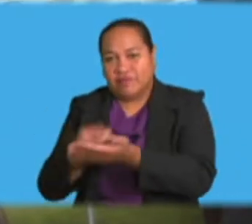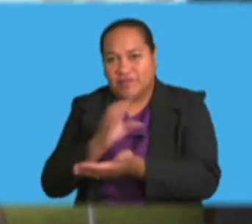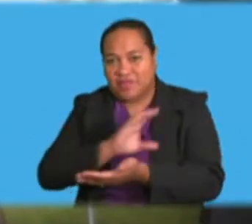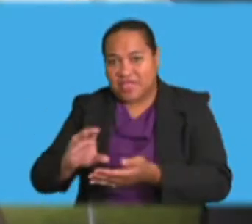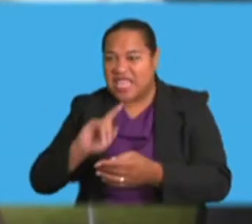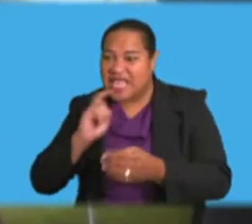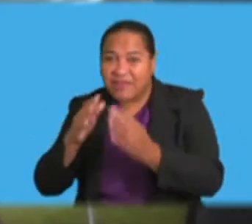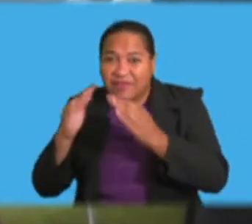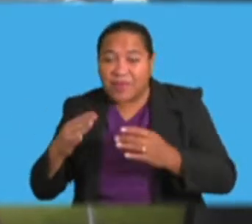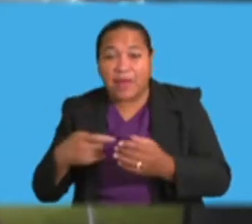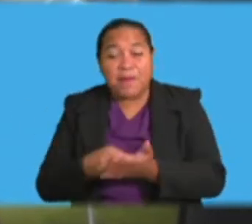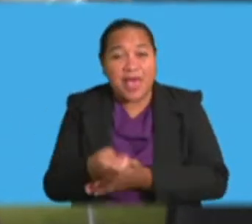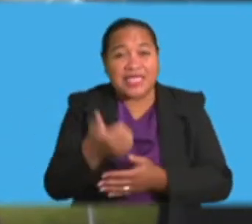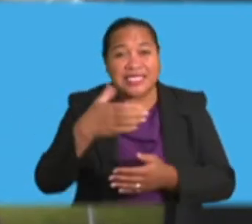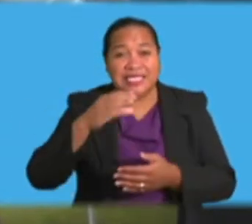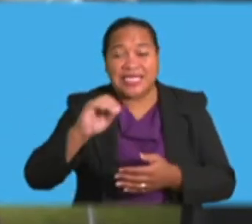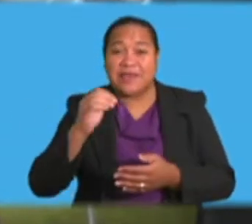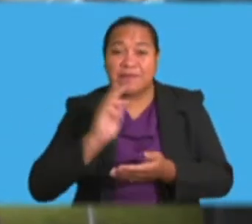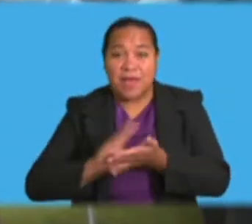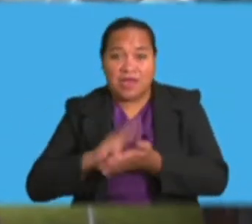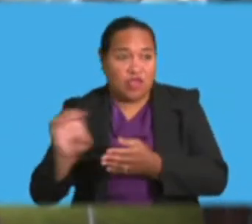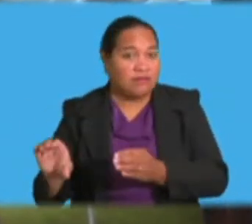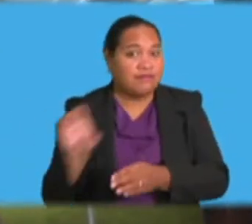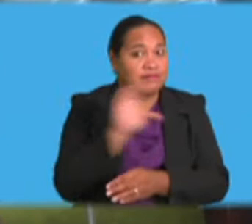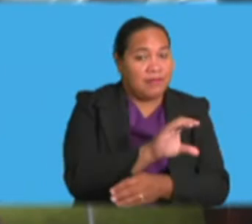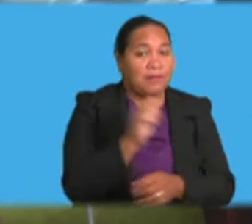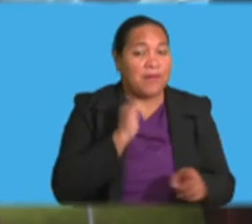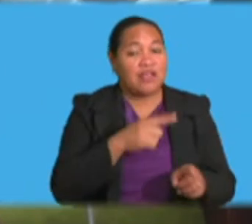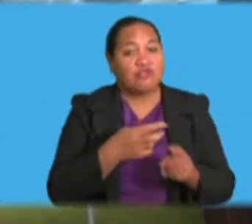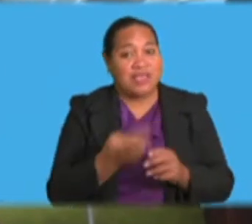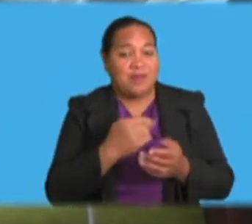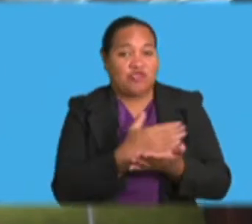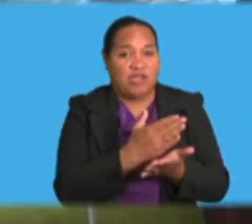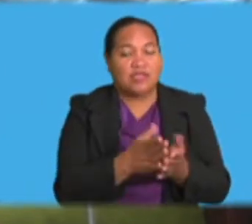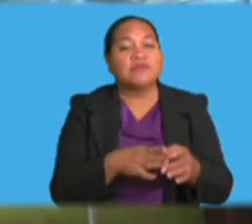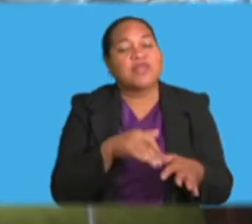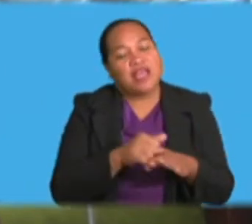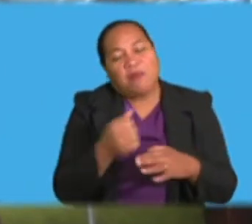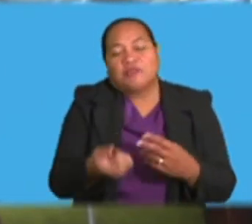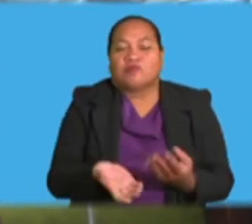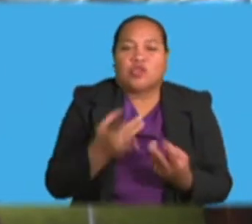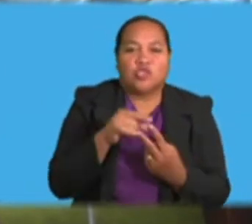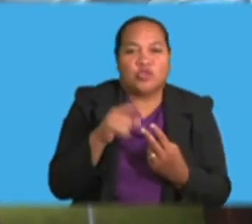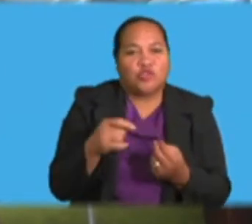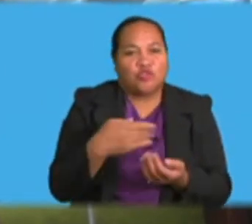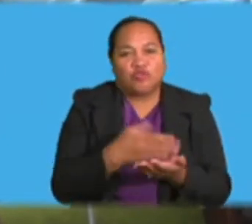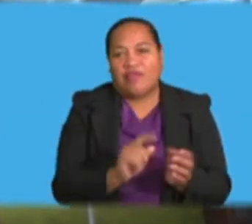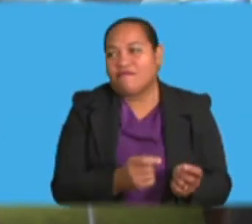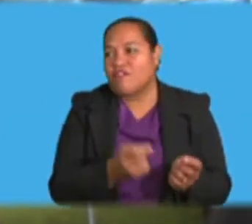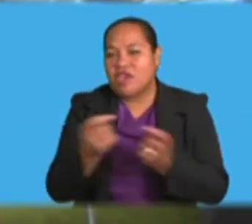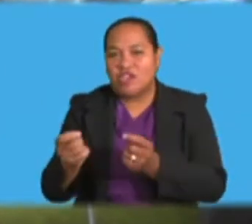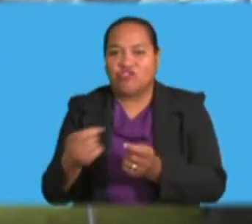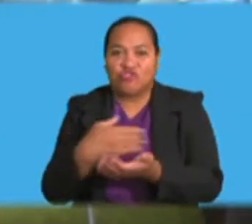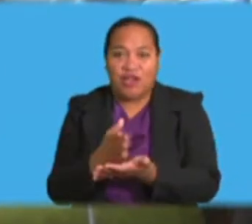Pine Limited pays $60 million back to the government, redeeming shares, and government opts to transfer shares. As we know, Fiji